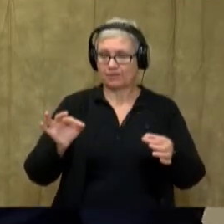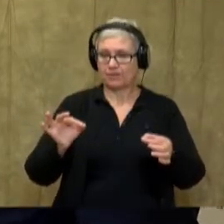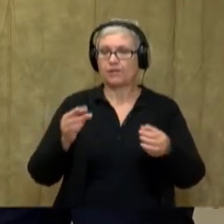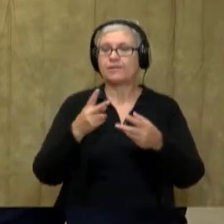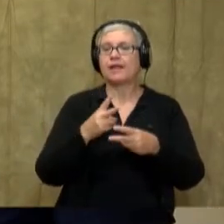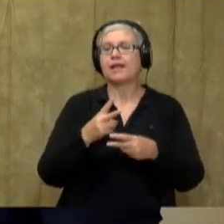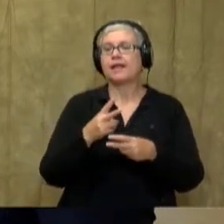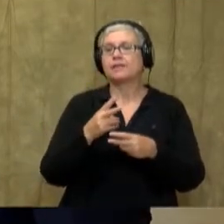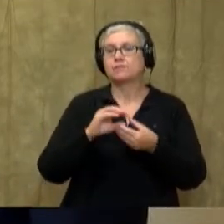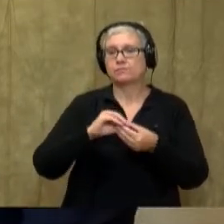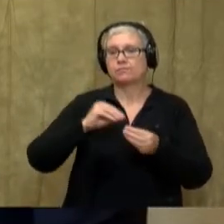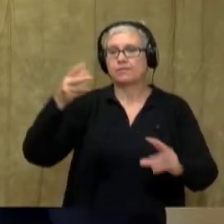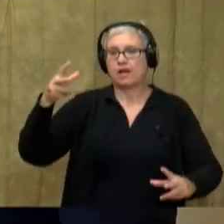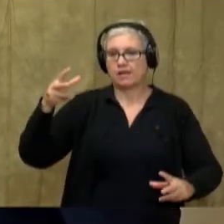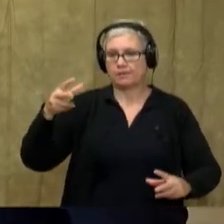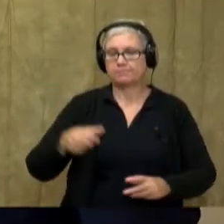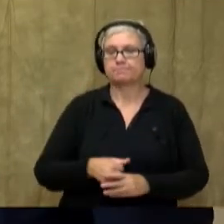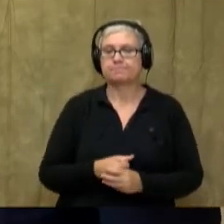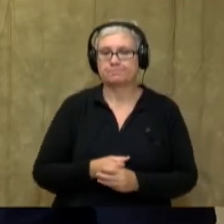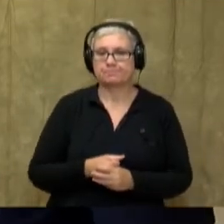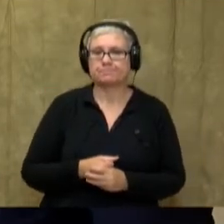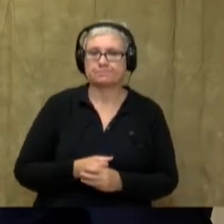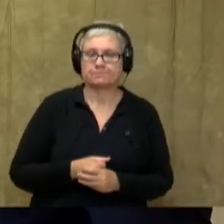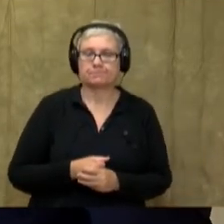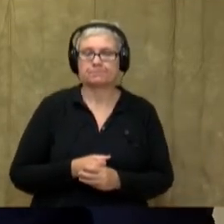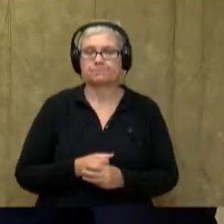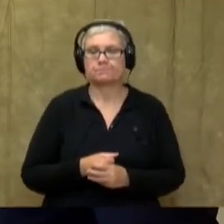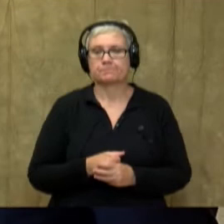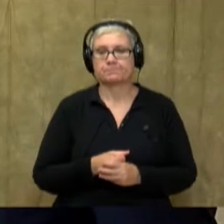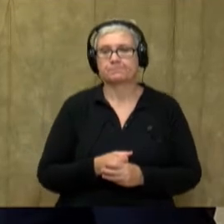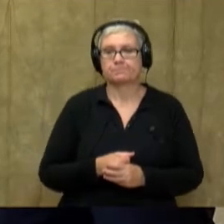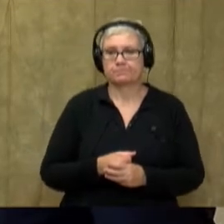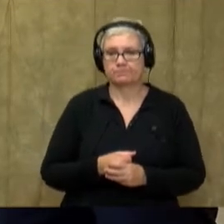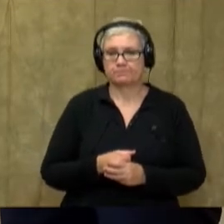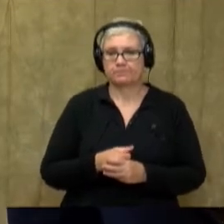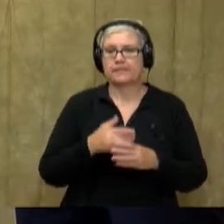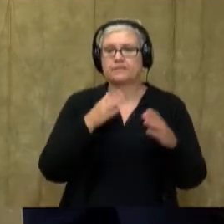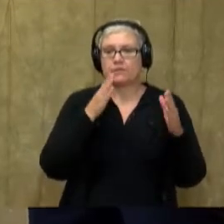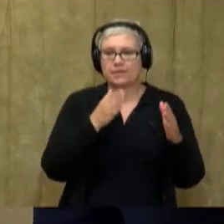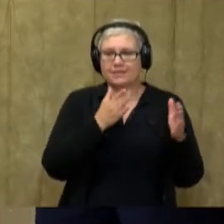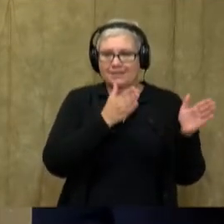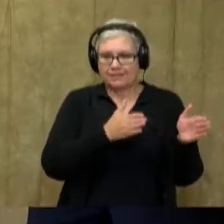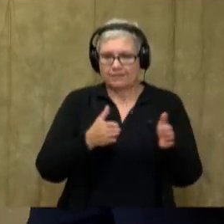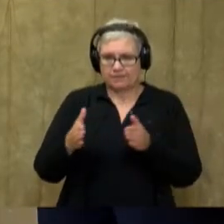volume. Right? So we're looking for patterns and we're establishing how we can